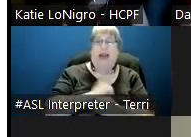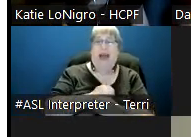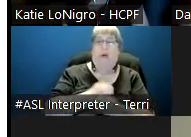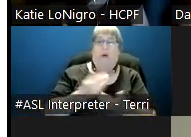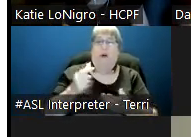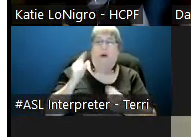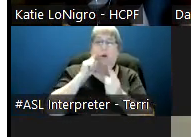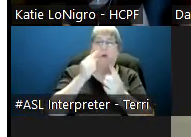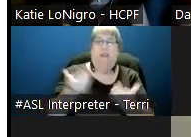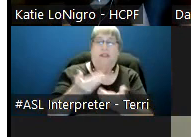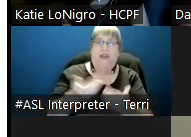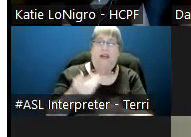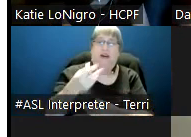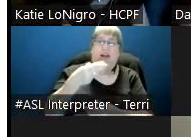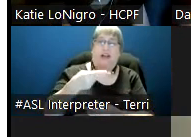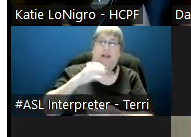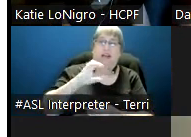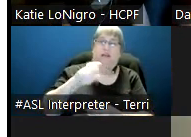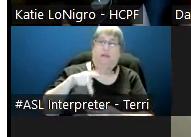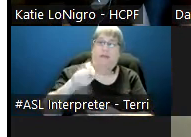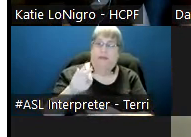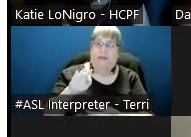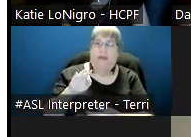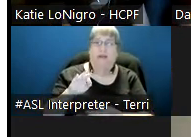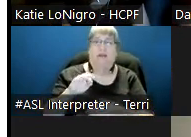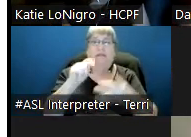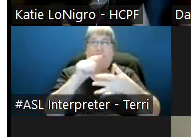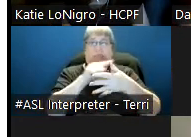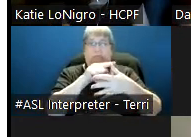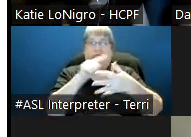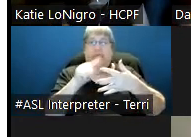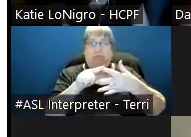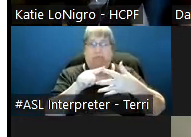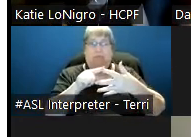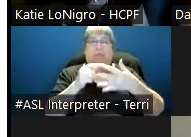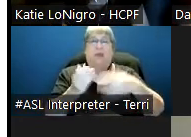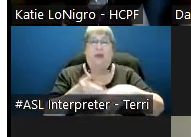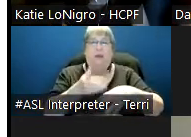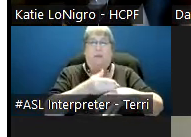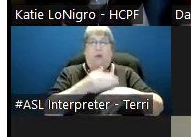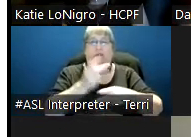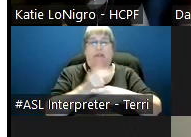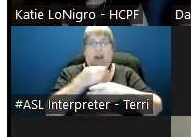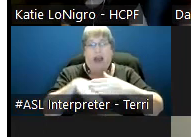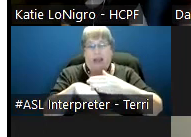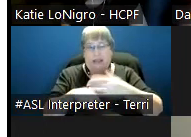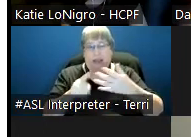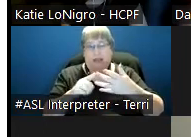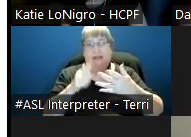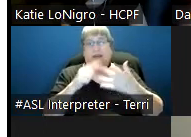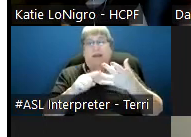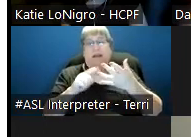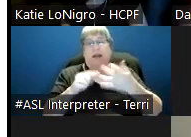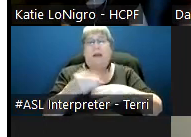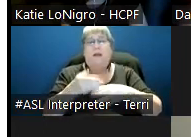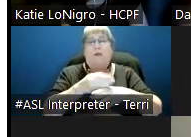for members, close health disparities and promote health equity for members, improve care access for members, improve the member and